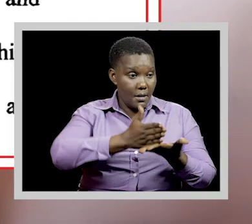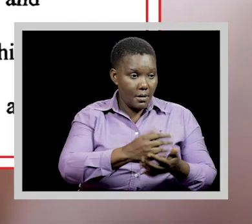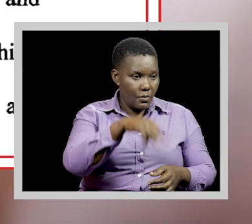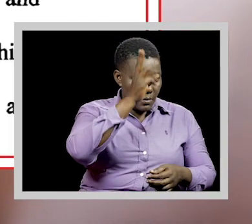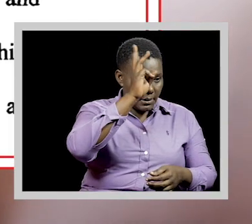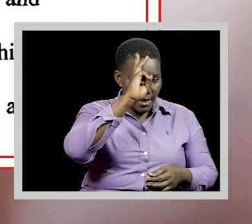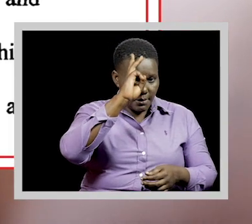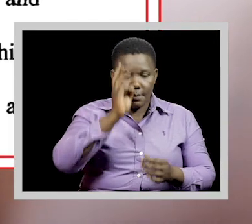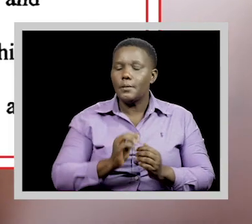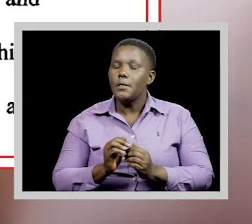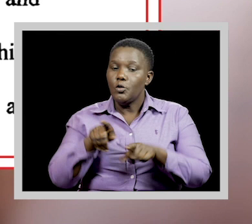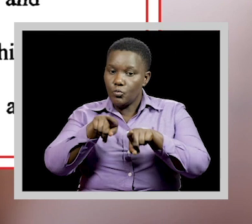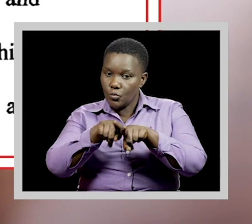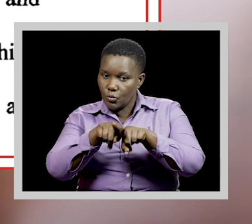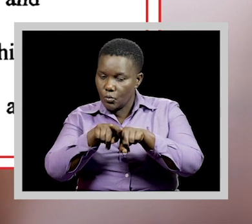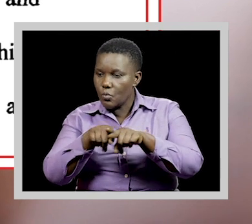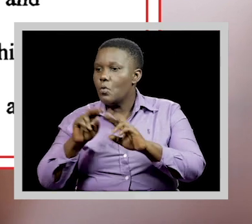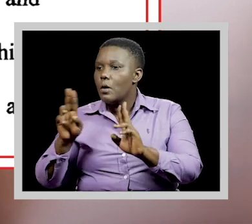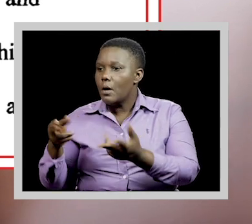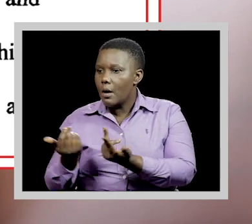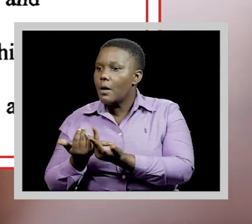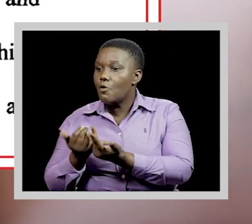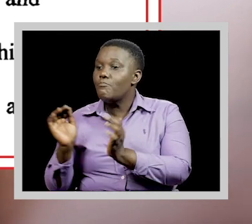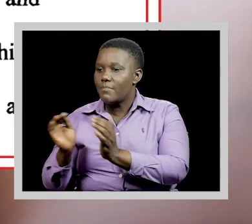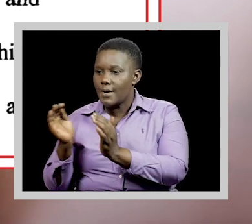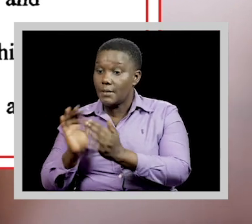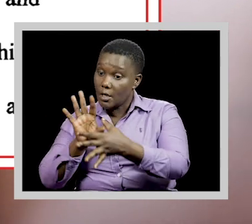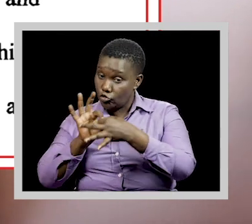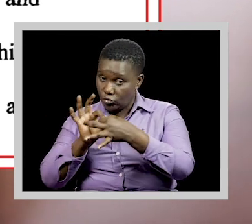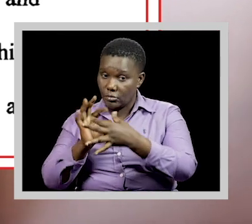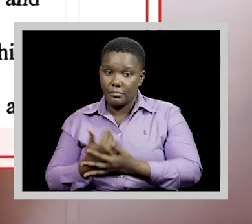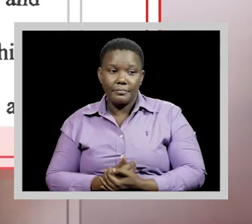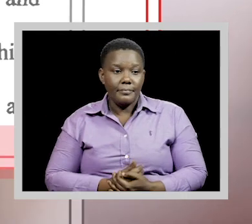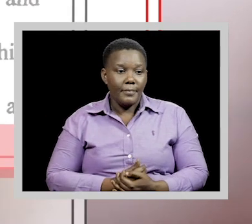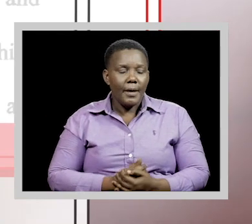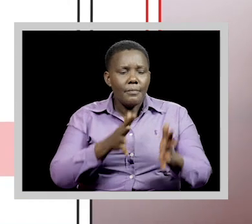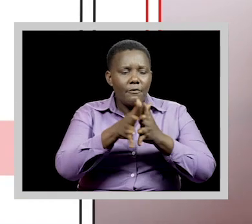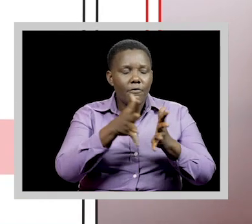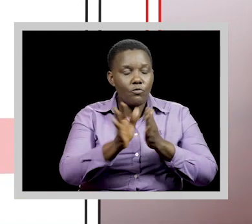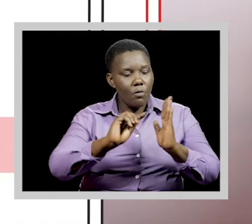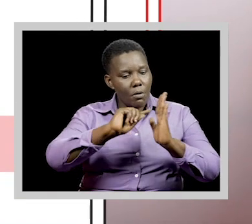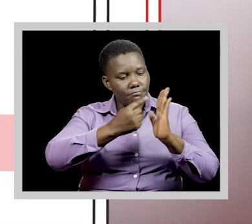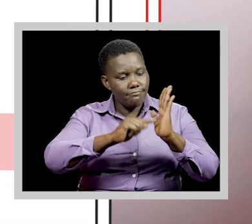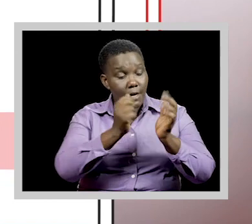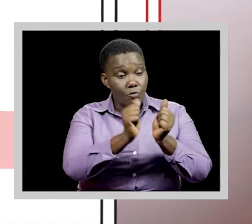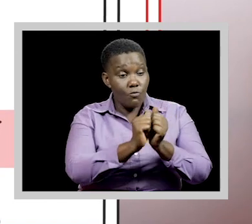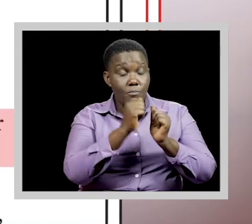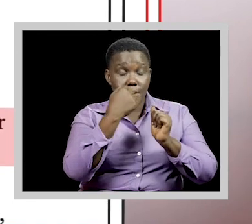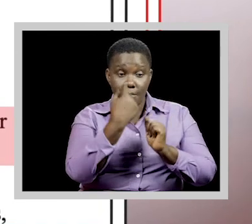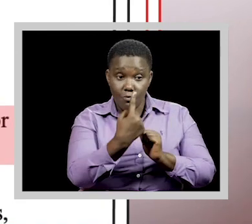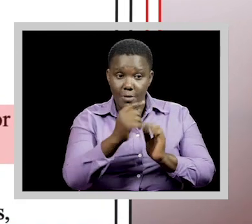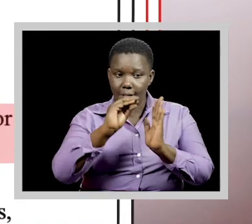parent, guardian, or next of kin to be present. This is also pointed out in Rule 11, Subrule